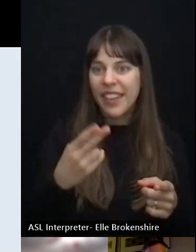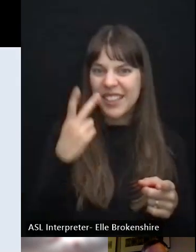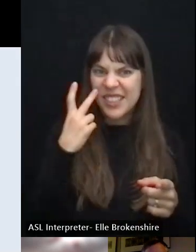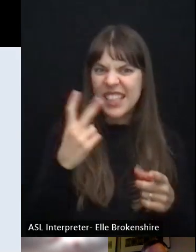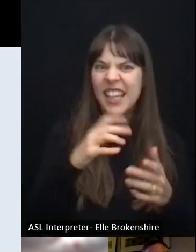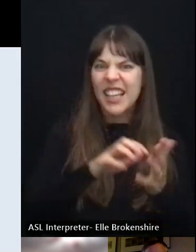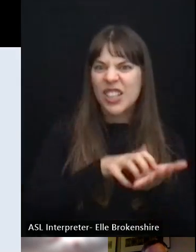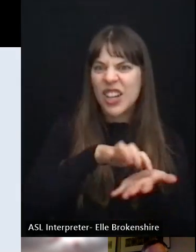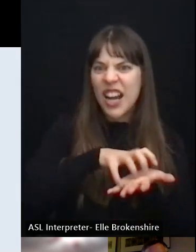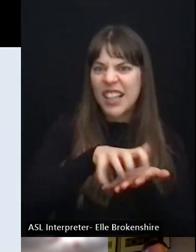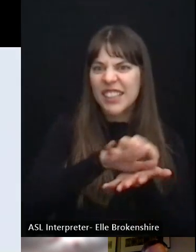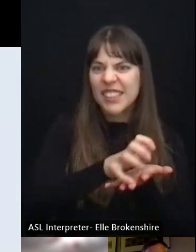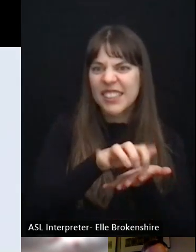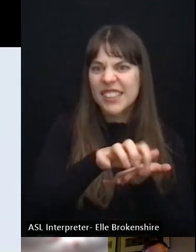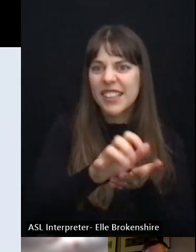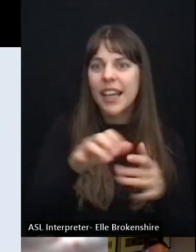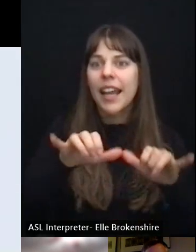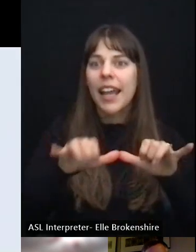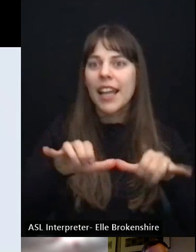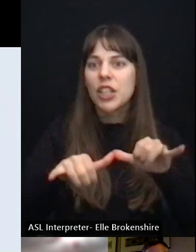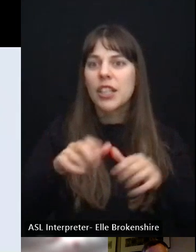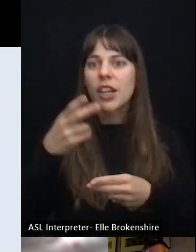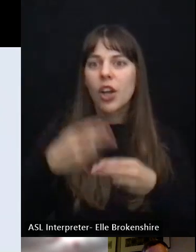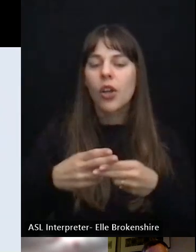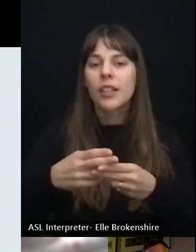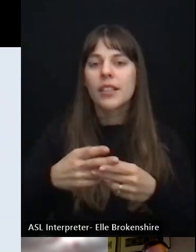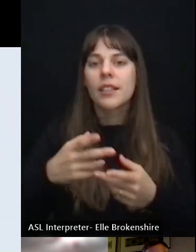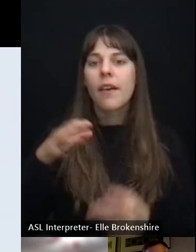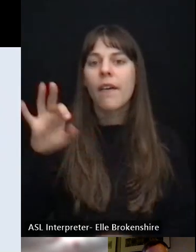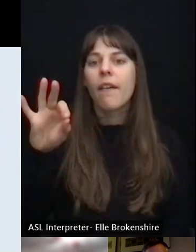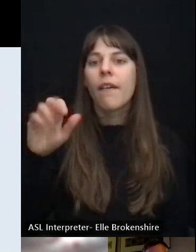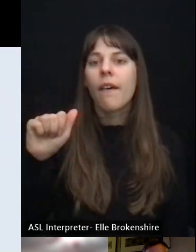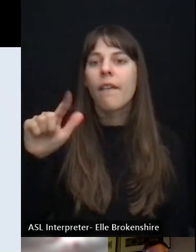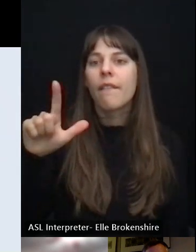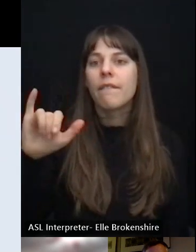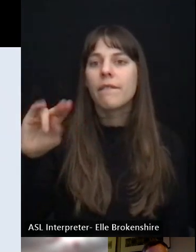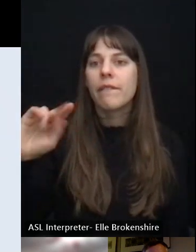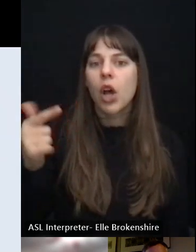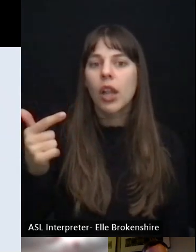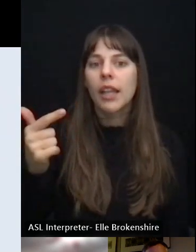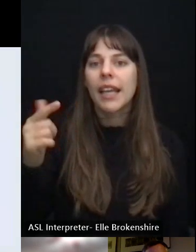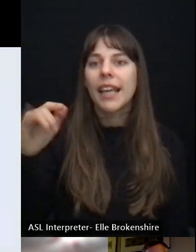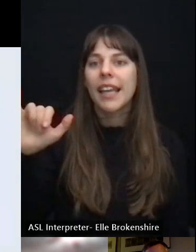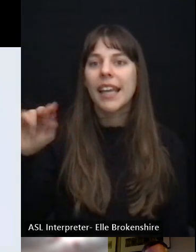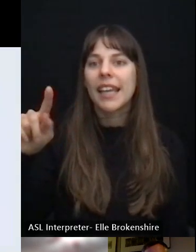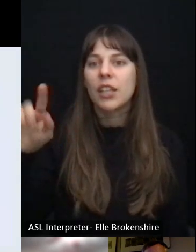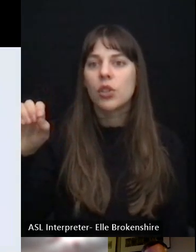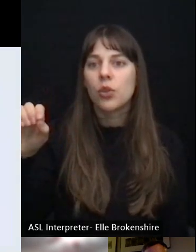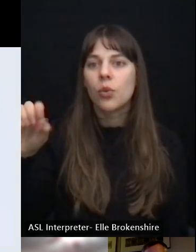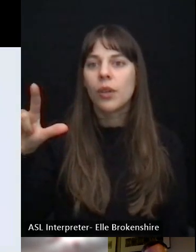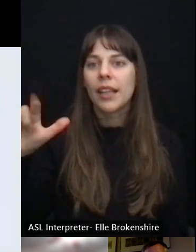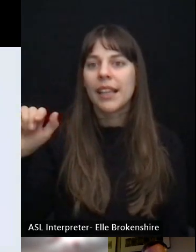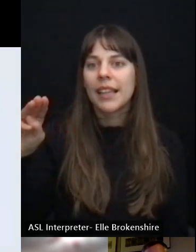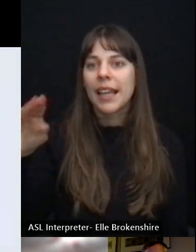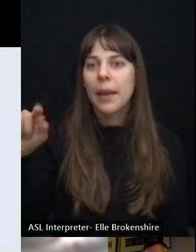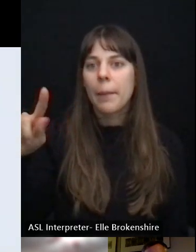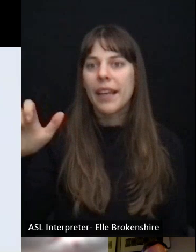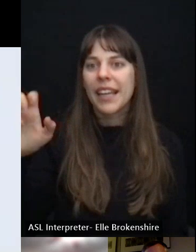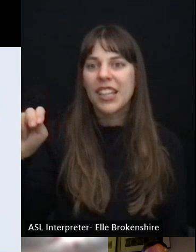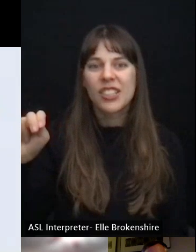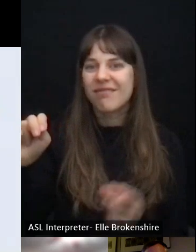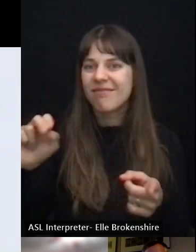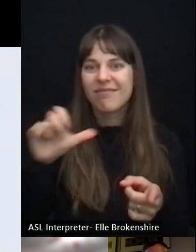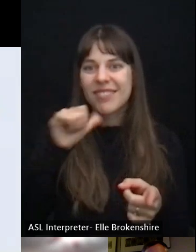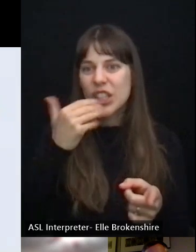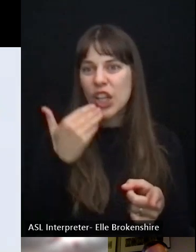or what we like to call in the engineering term is spalling and delamination. But you can see that concrete is not in good shape in the existing condition. The concrete